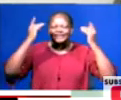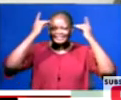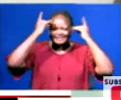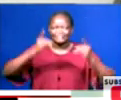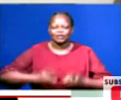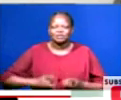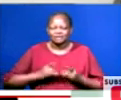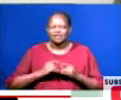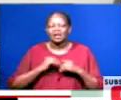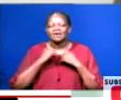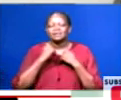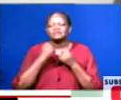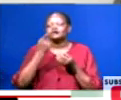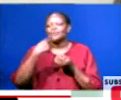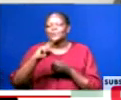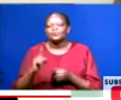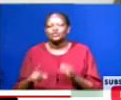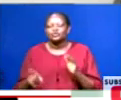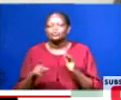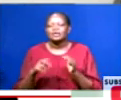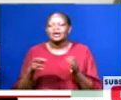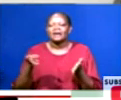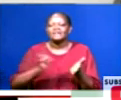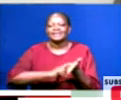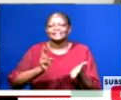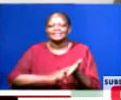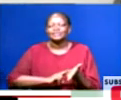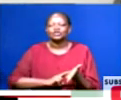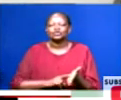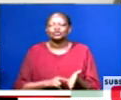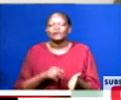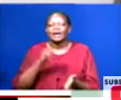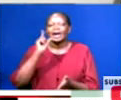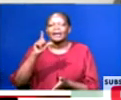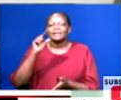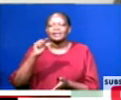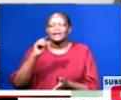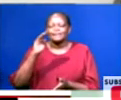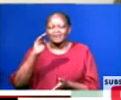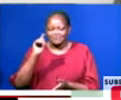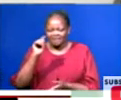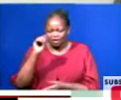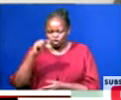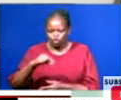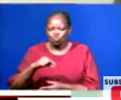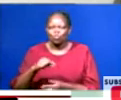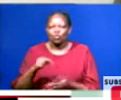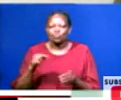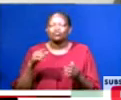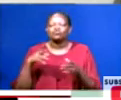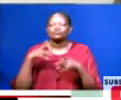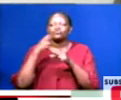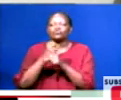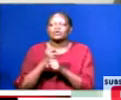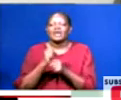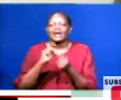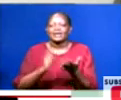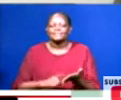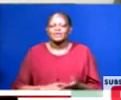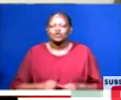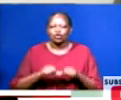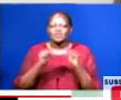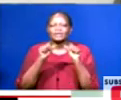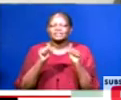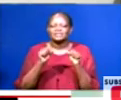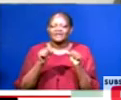thumbs up to the registration of LGBTQ plus body, that debate is continuing. It's an